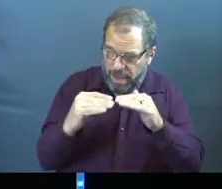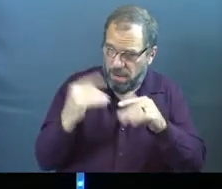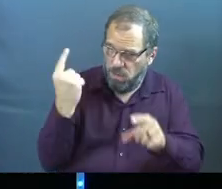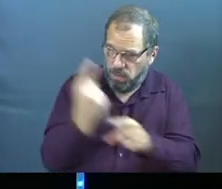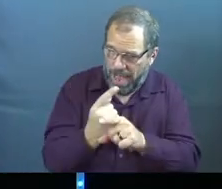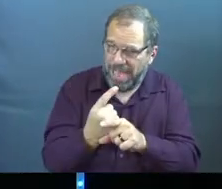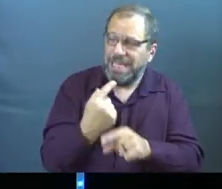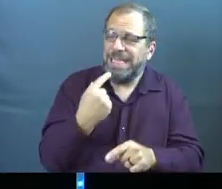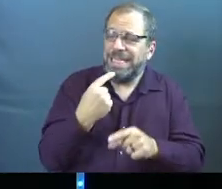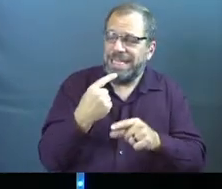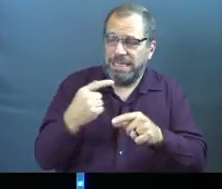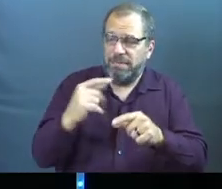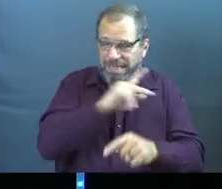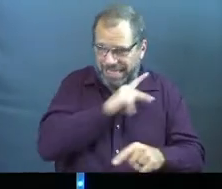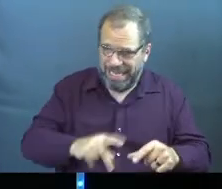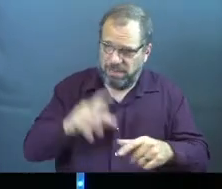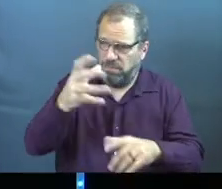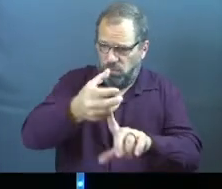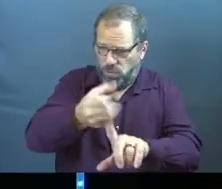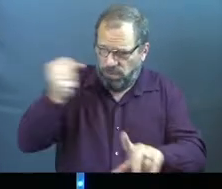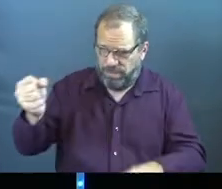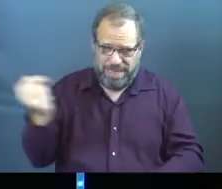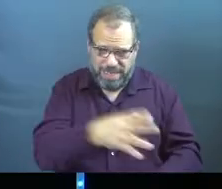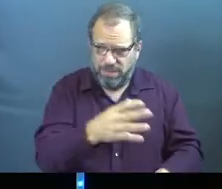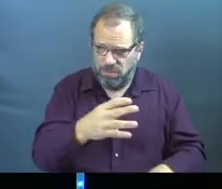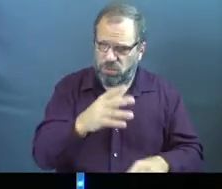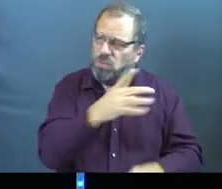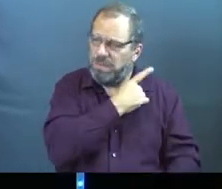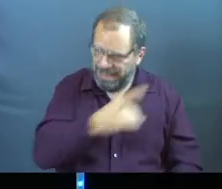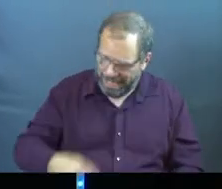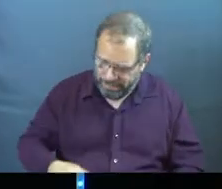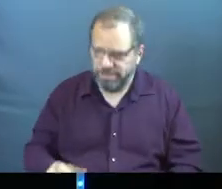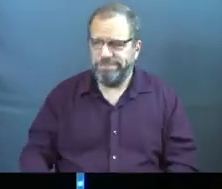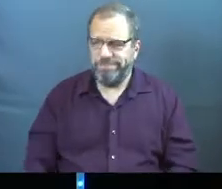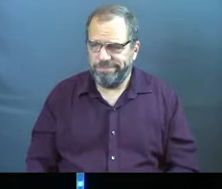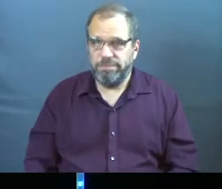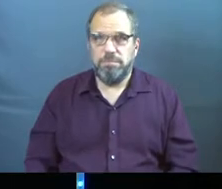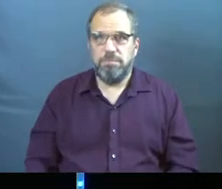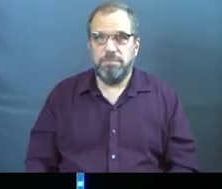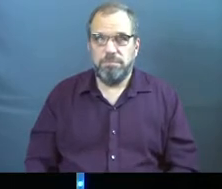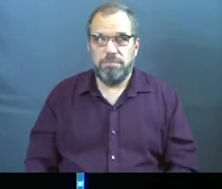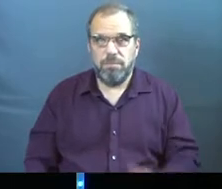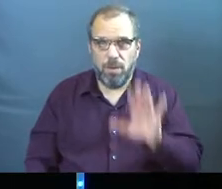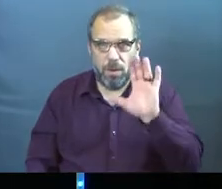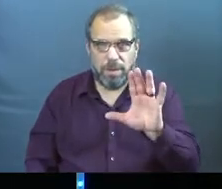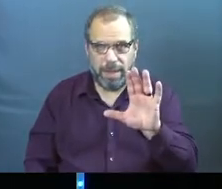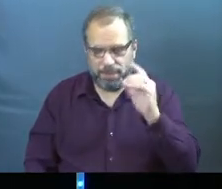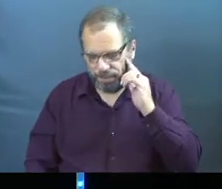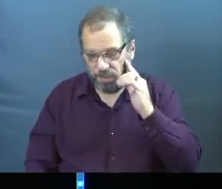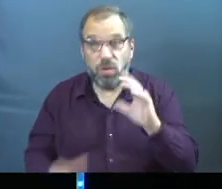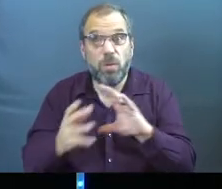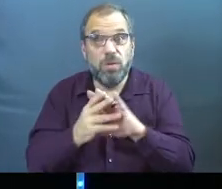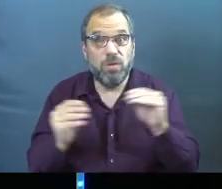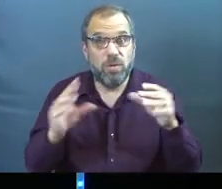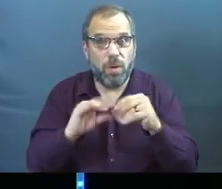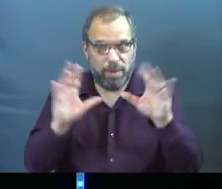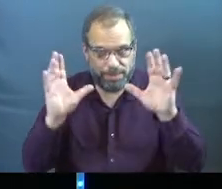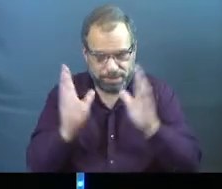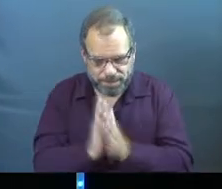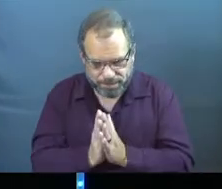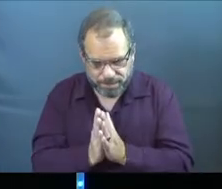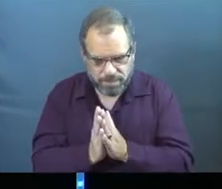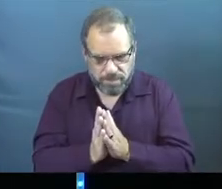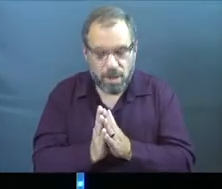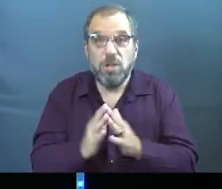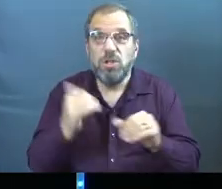would. He has torn the kingdom from you and given it to your rival, David. So here's what we get from this to our question. Do we